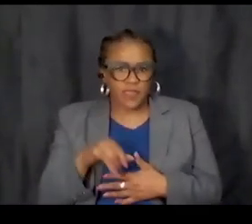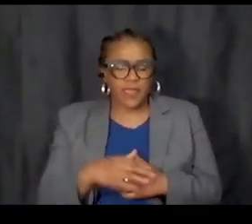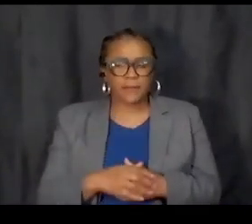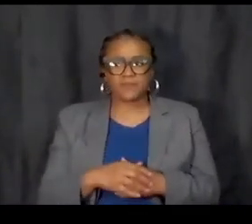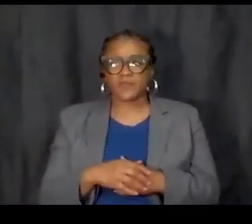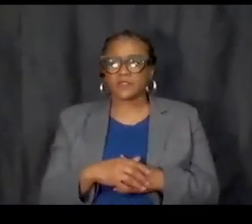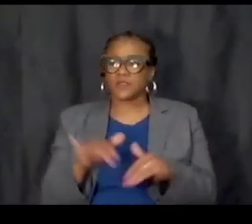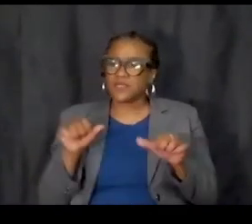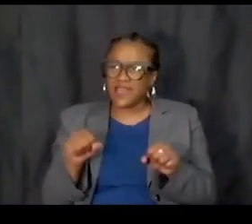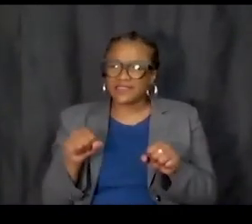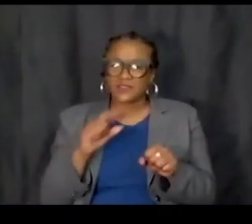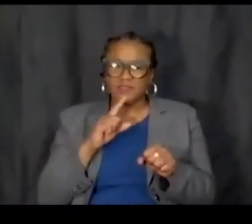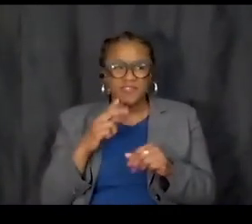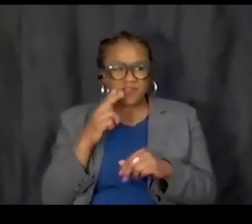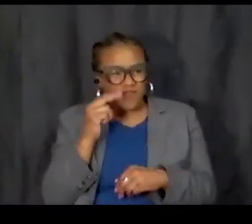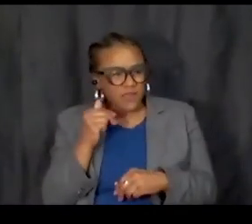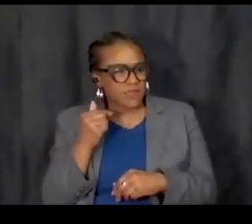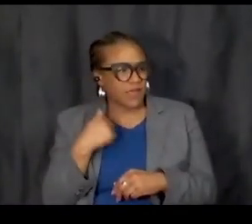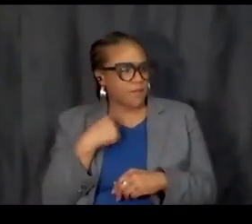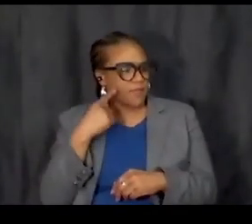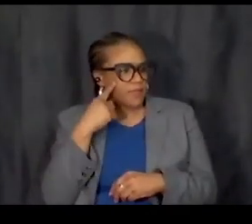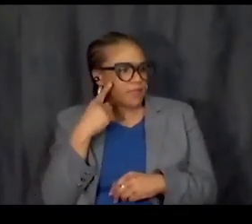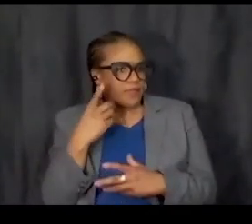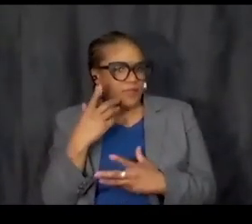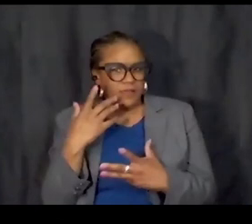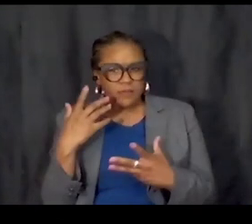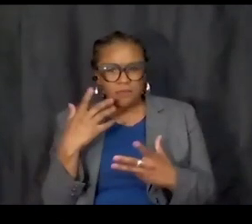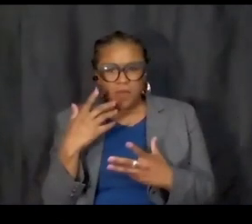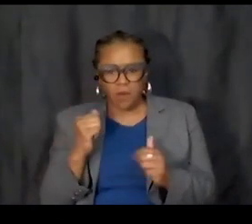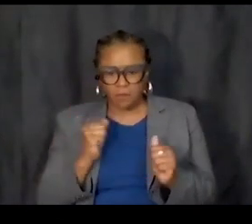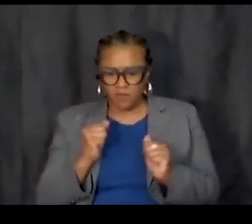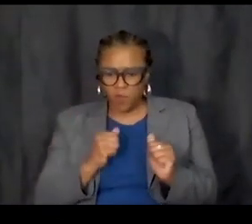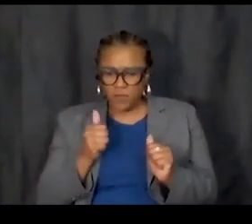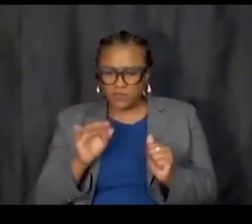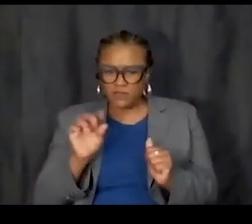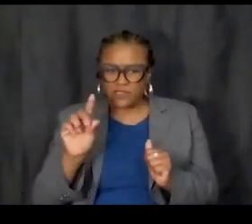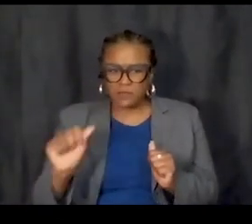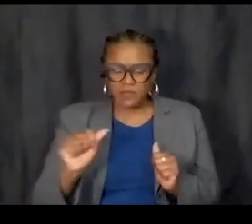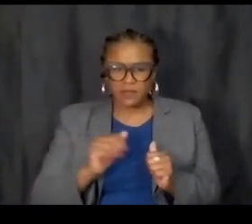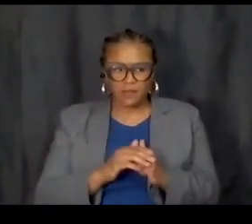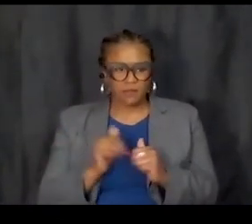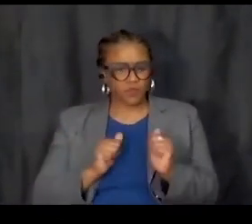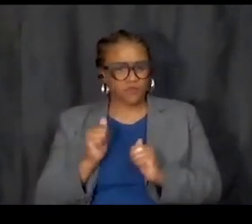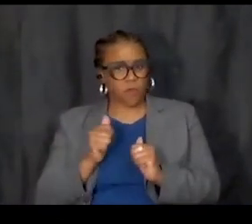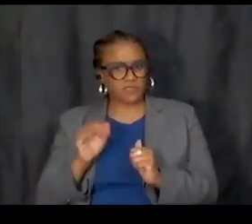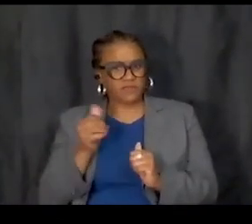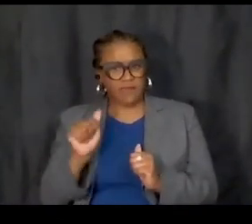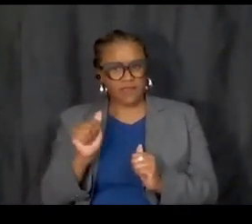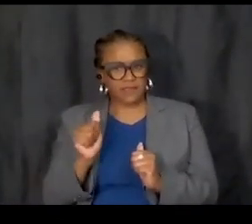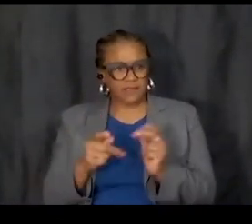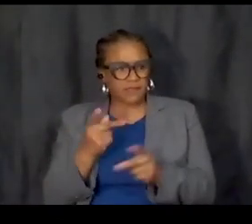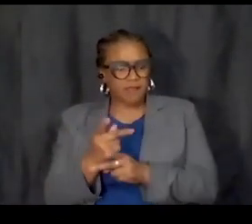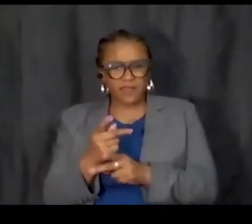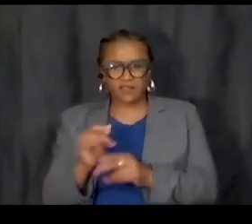was thinking about like the performance of disability or performance of any kind of identity really. And I was thinking about different